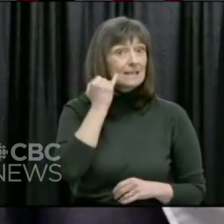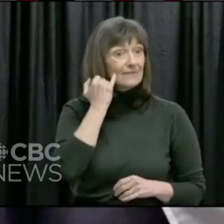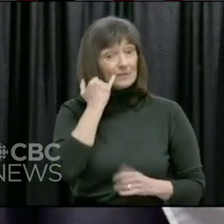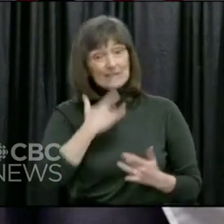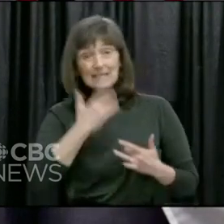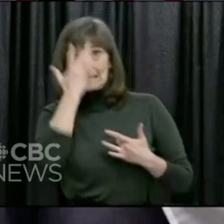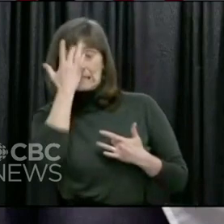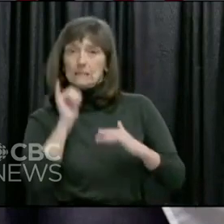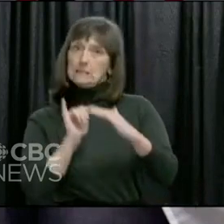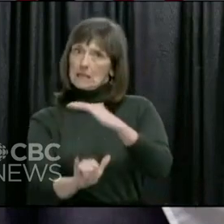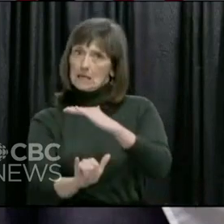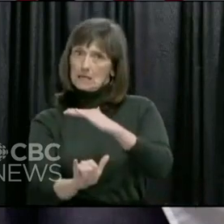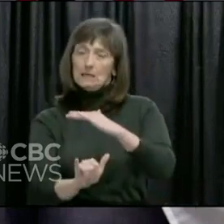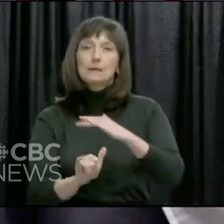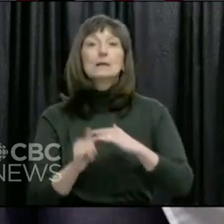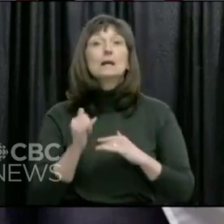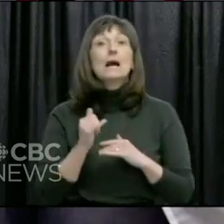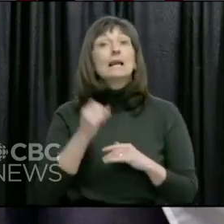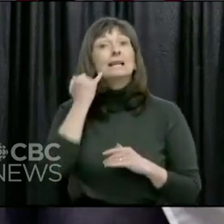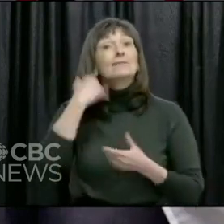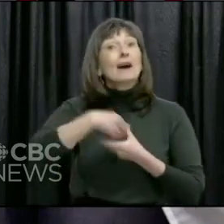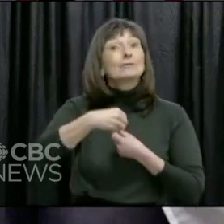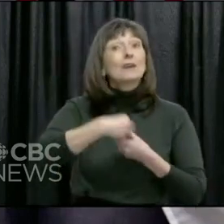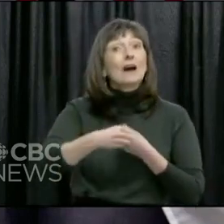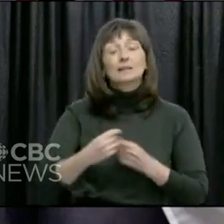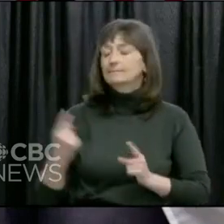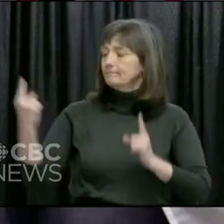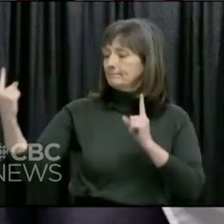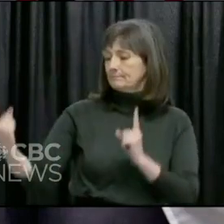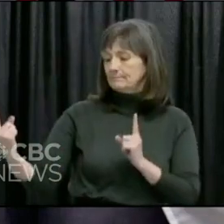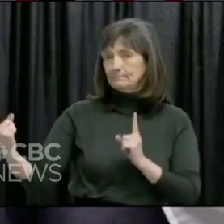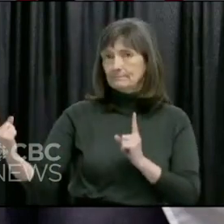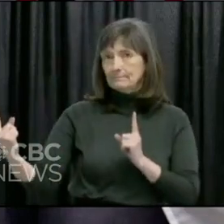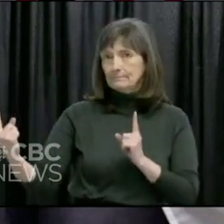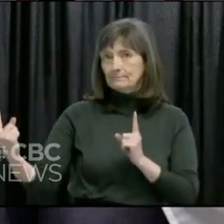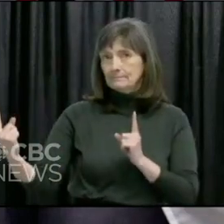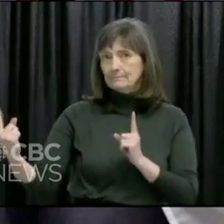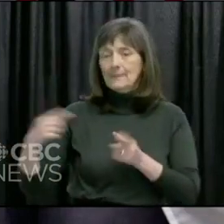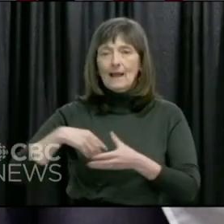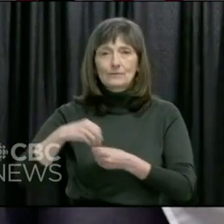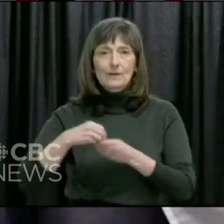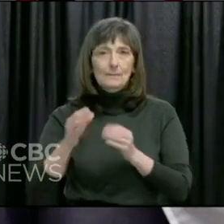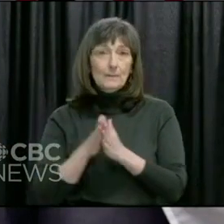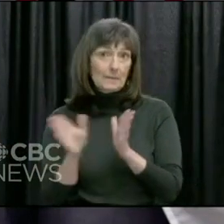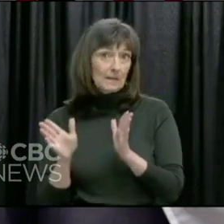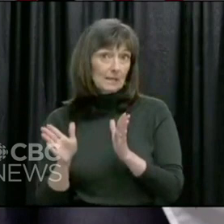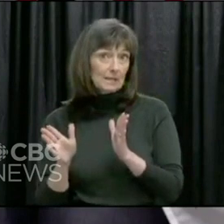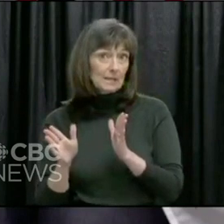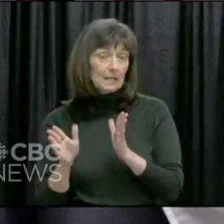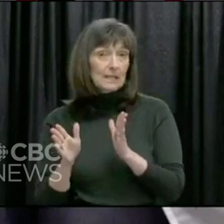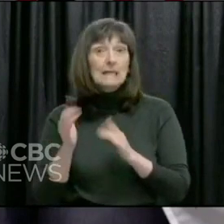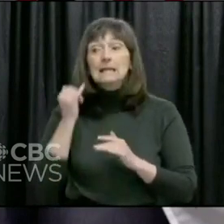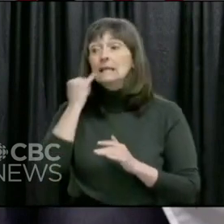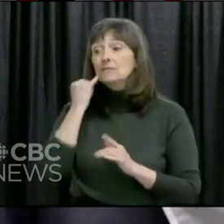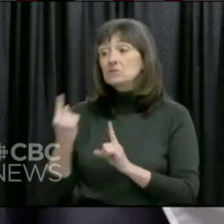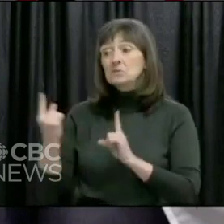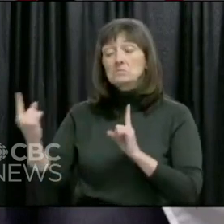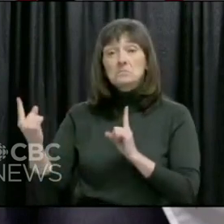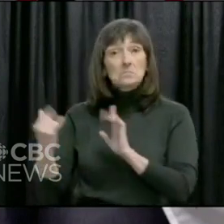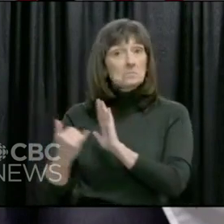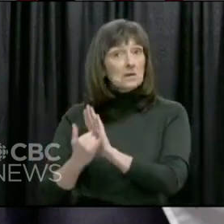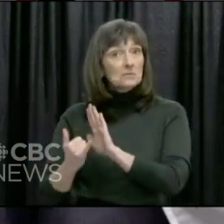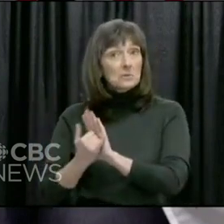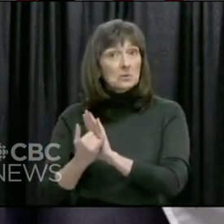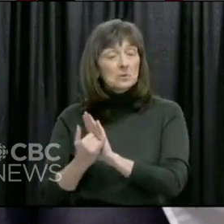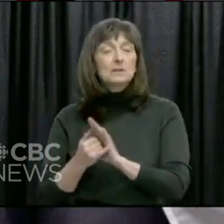unwell, and maintain safe physical distance of at least 2 arms length from others when in public spaces, and wear a non-medical mask or cloth